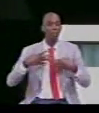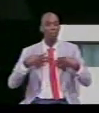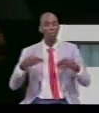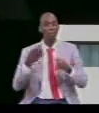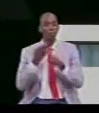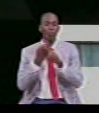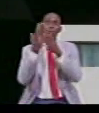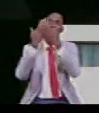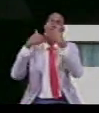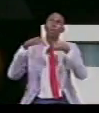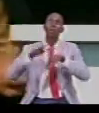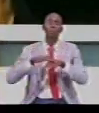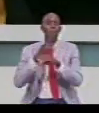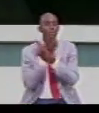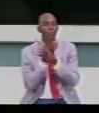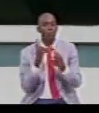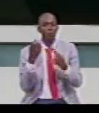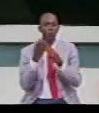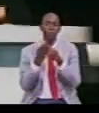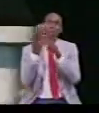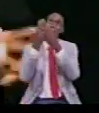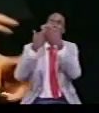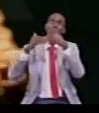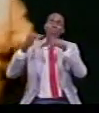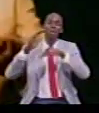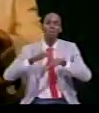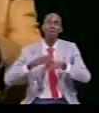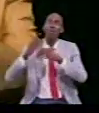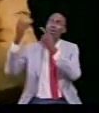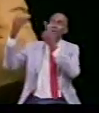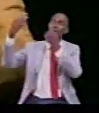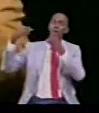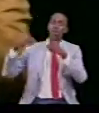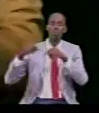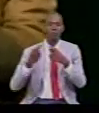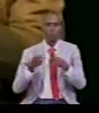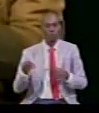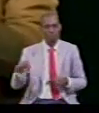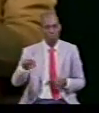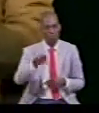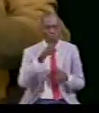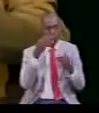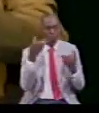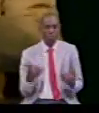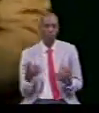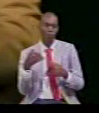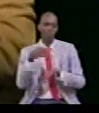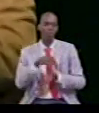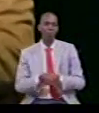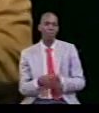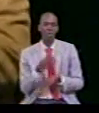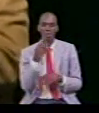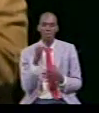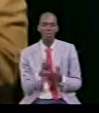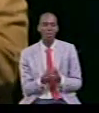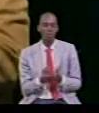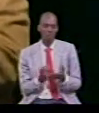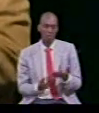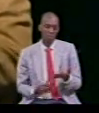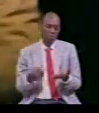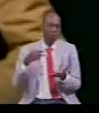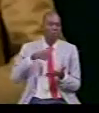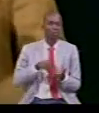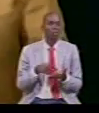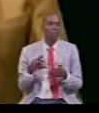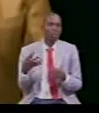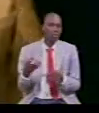high. Deliverance from on high coming to you tonight. It said, rise up, take